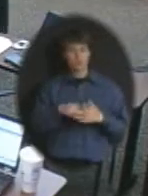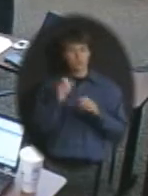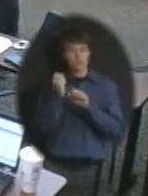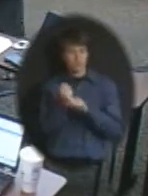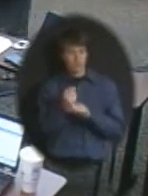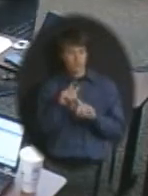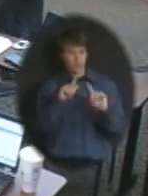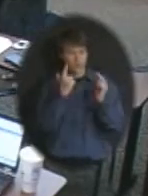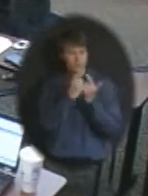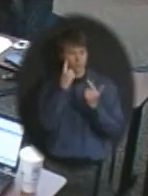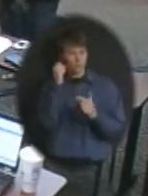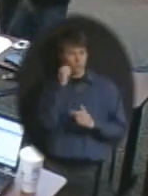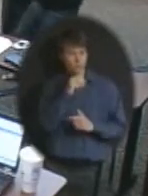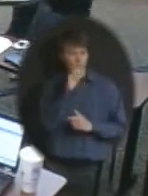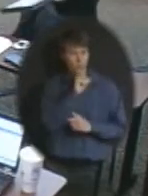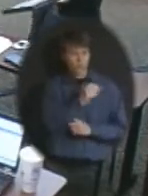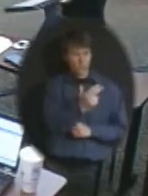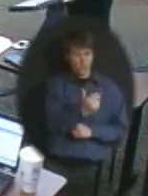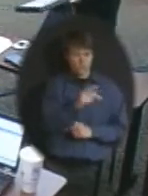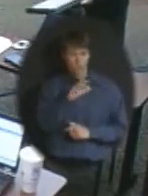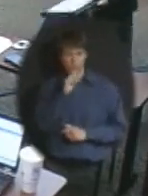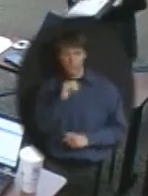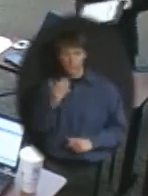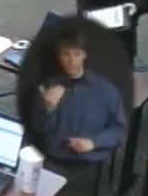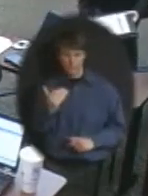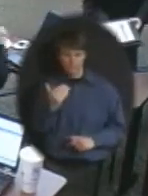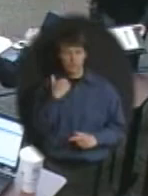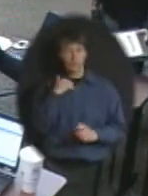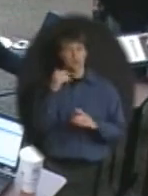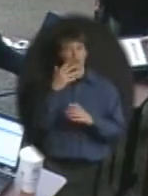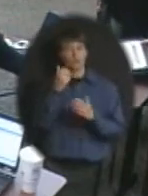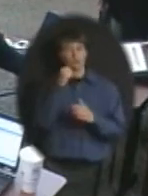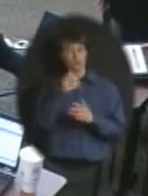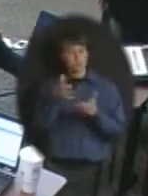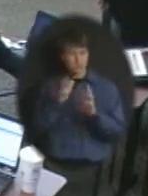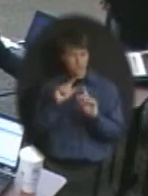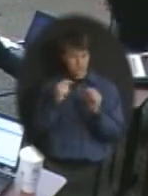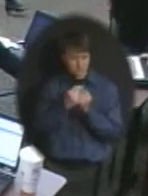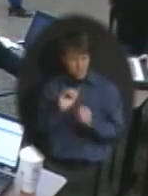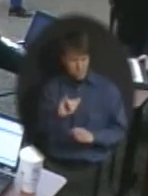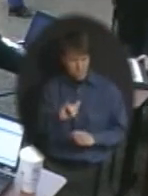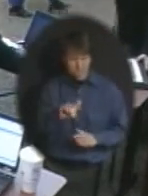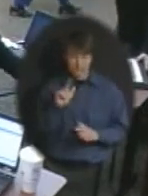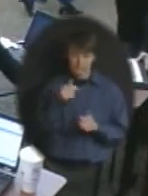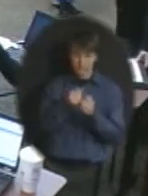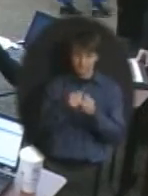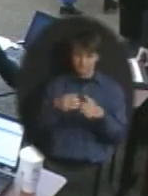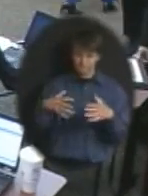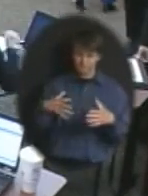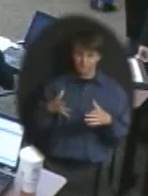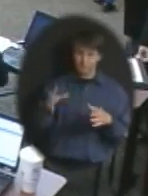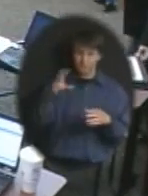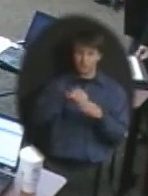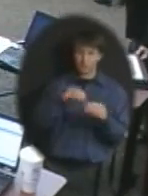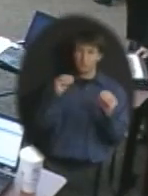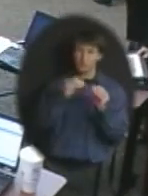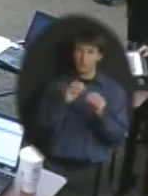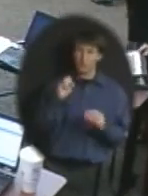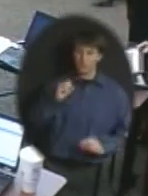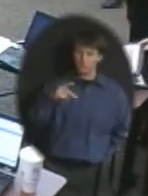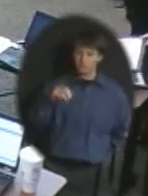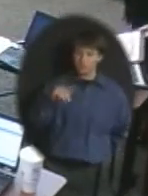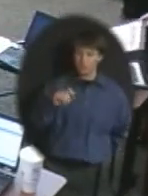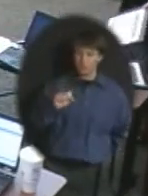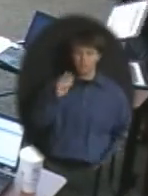league for girls ages 13 to 15 and a girls basketball team. This later grew to include more sports for girls and